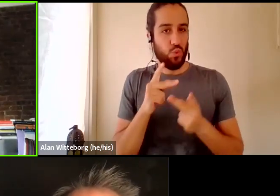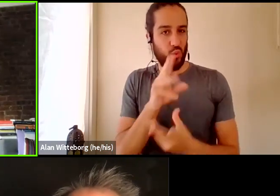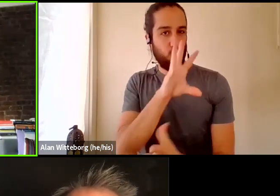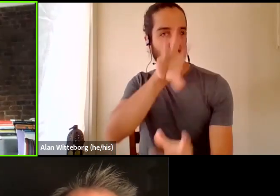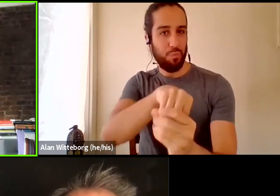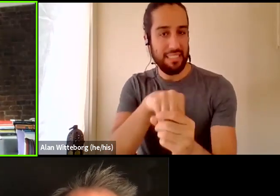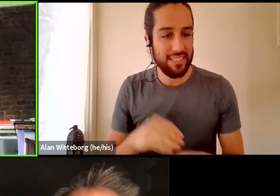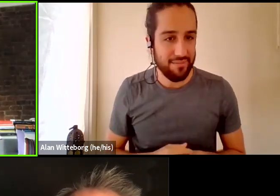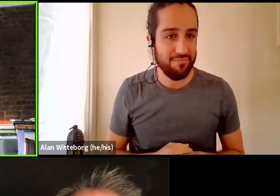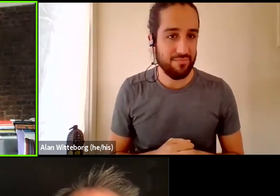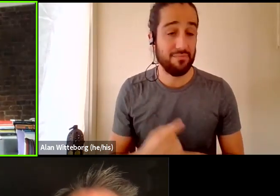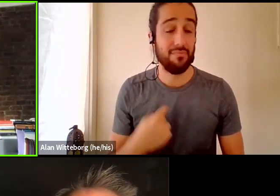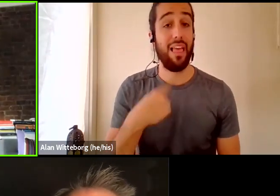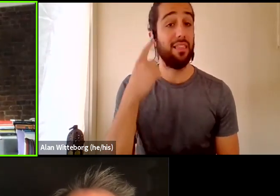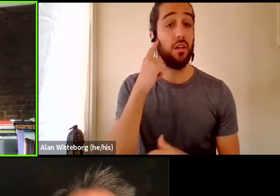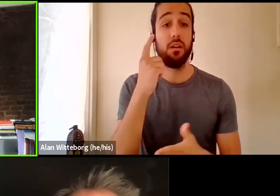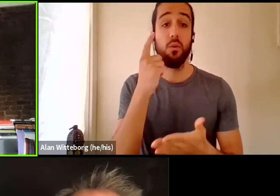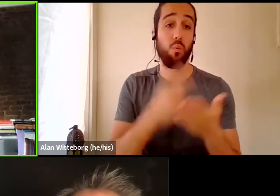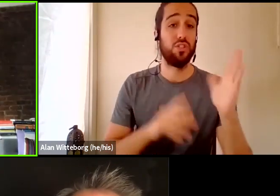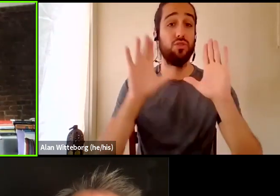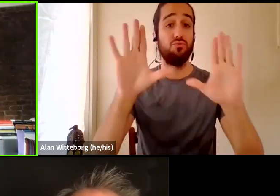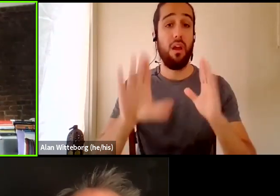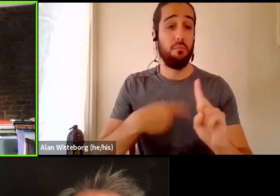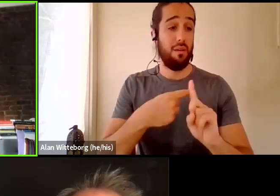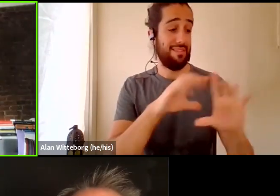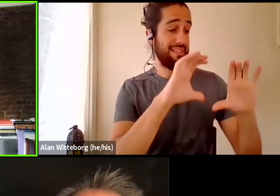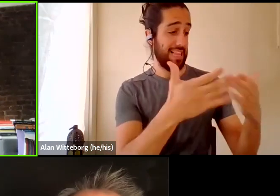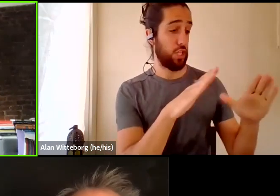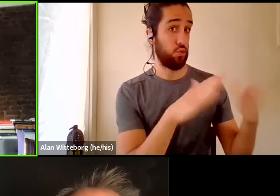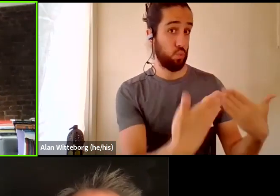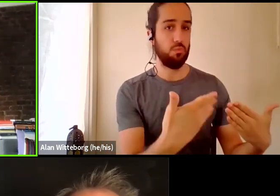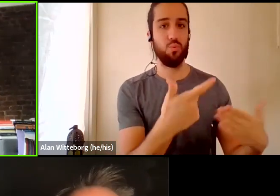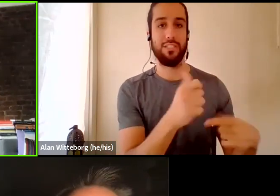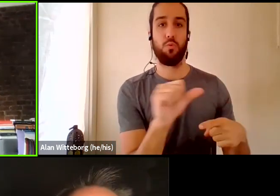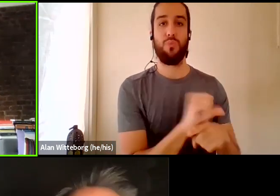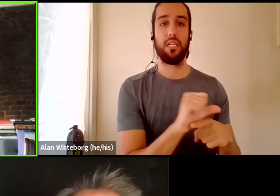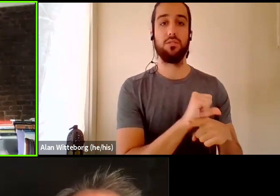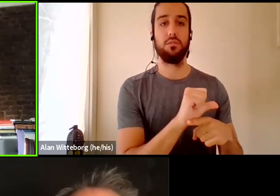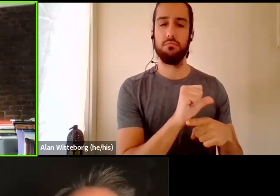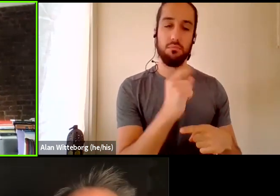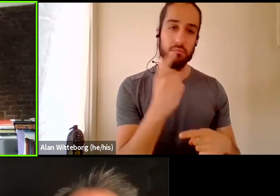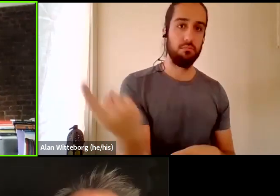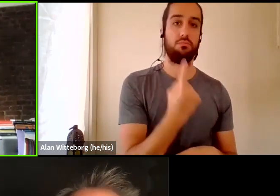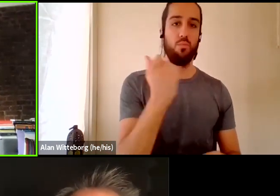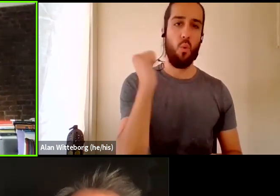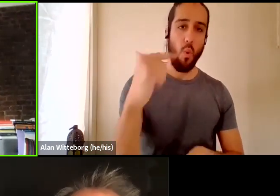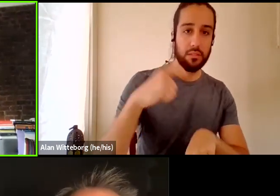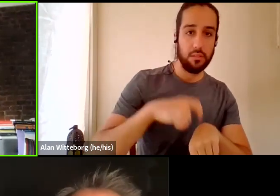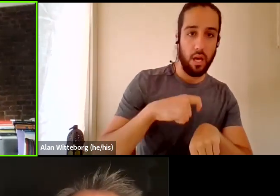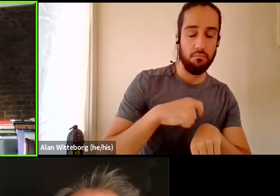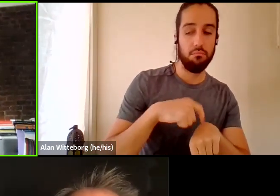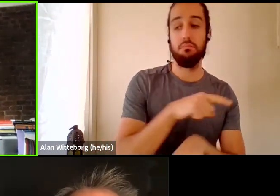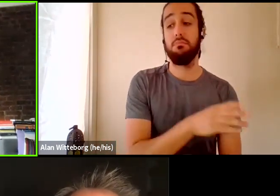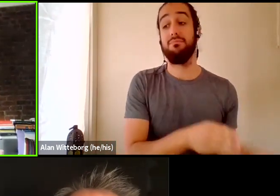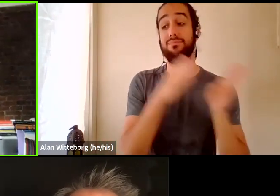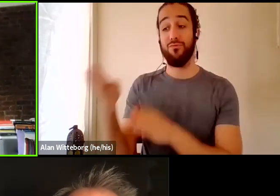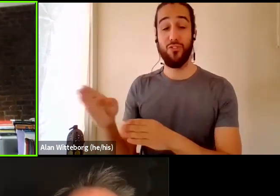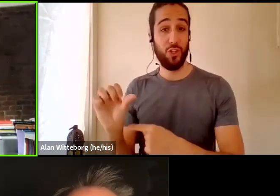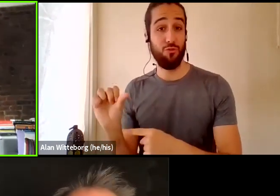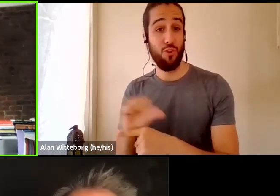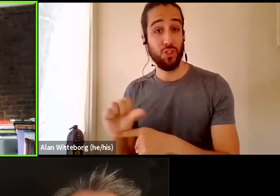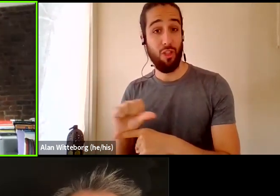I think what's so great about the classroom is it just, you get to practice it all the time. And in rehearsal, you're lucky you get to practice it when